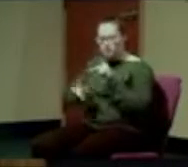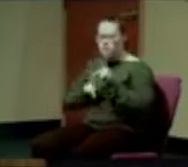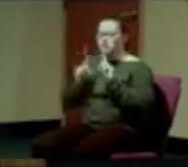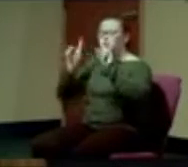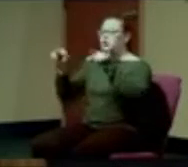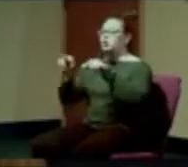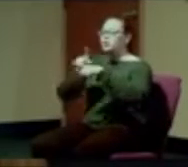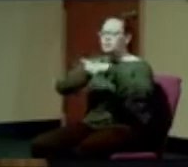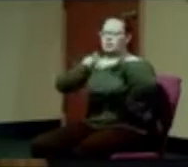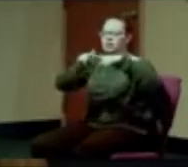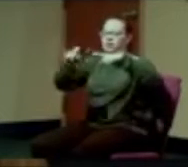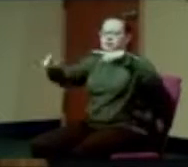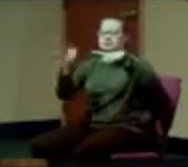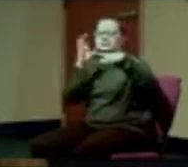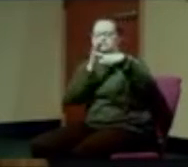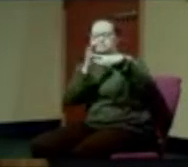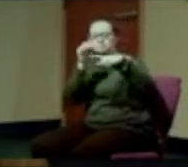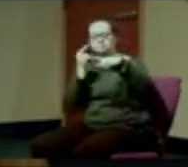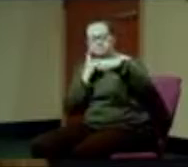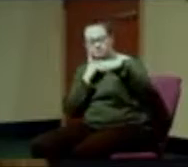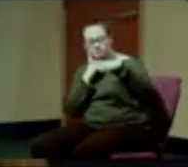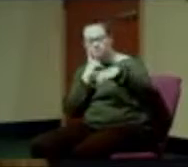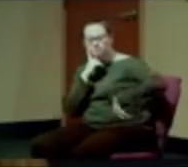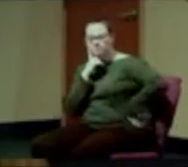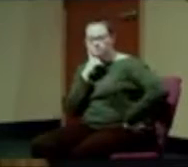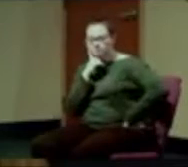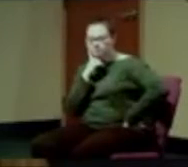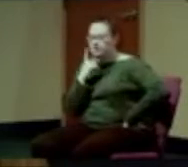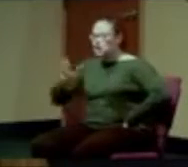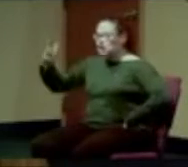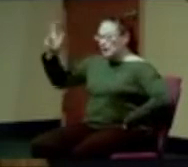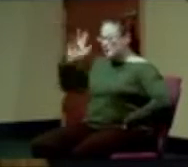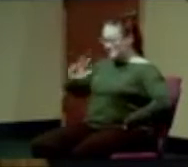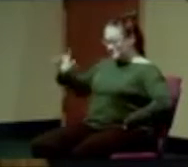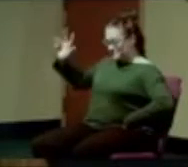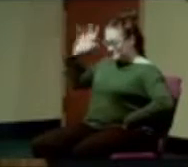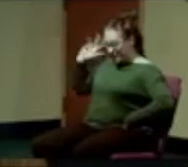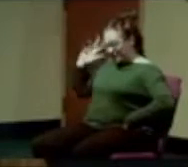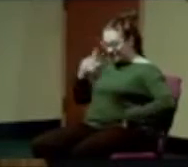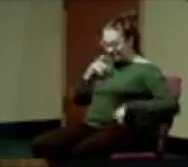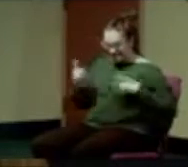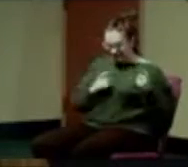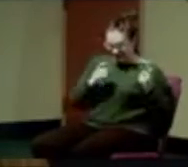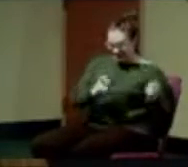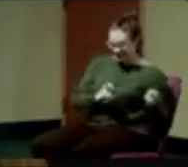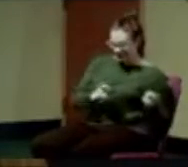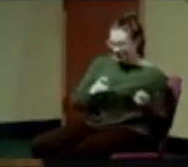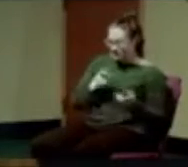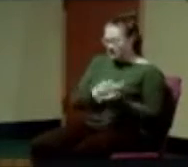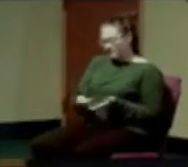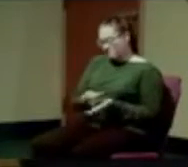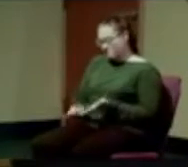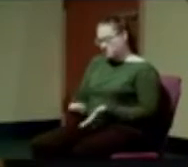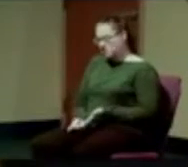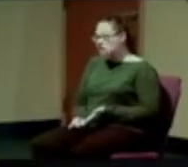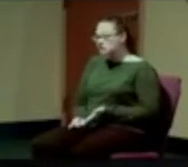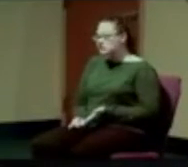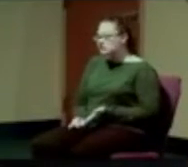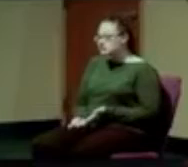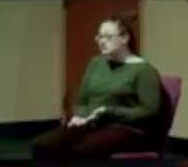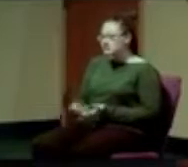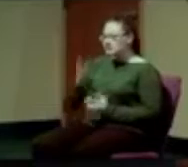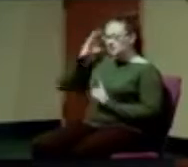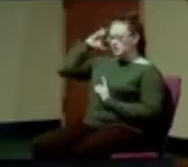closet and find and put on their past failures and sins, and in essence, they wear